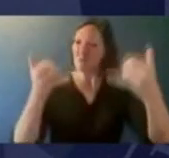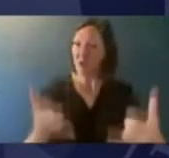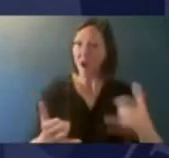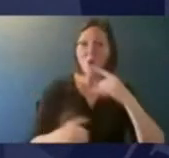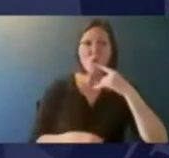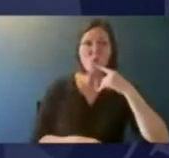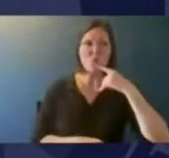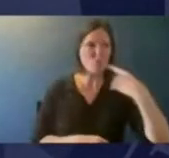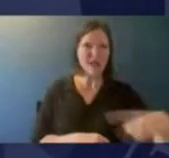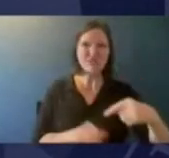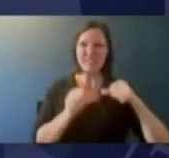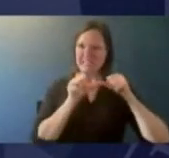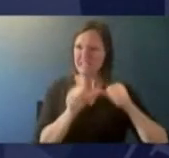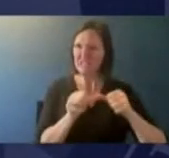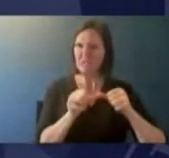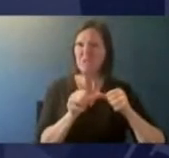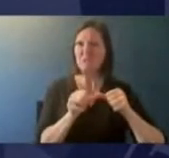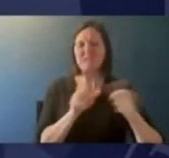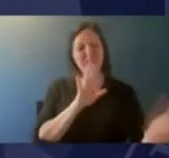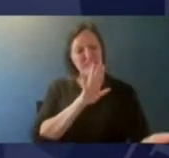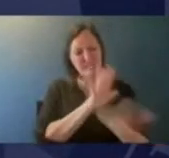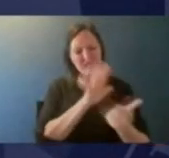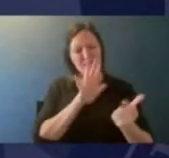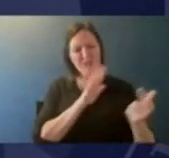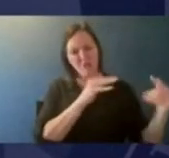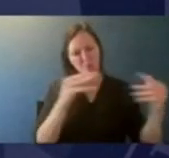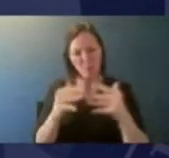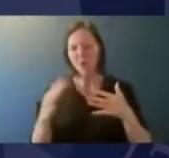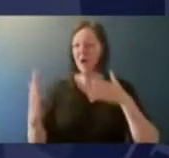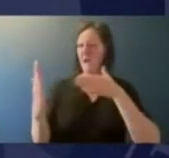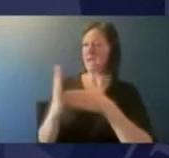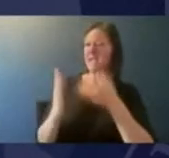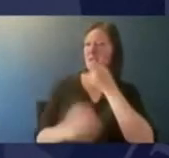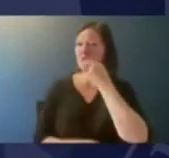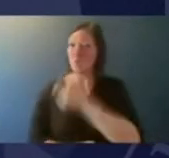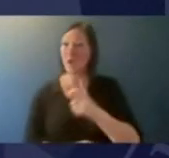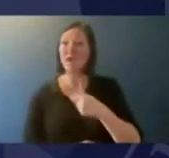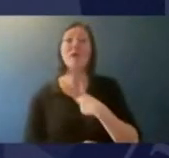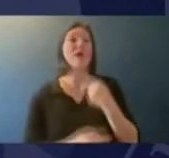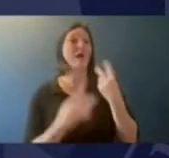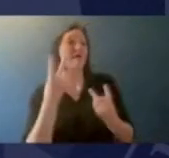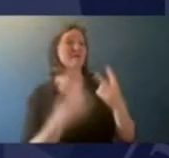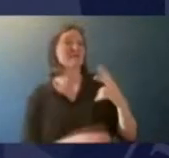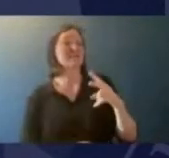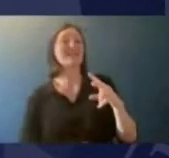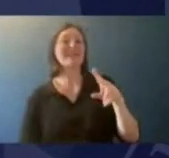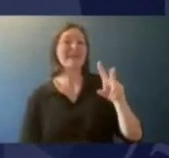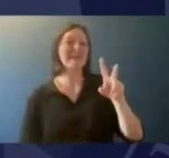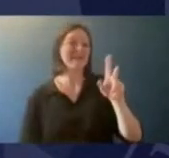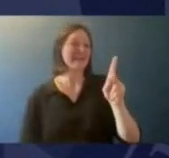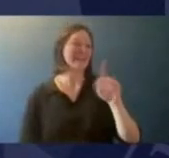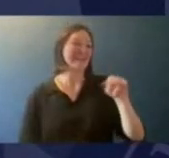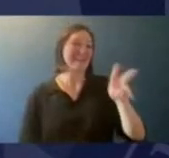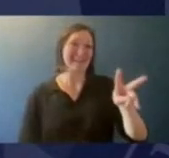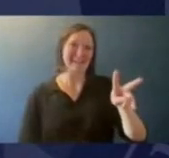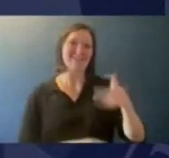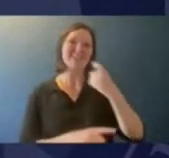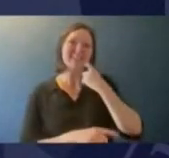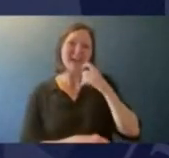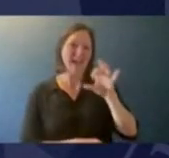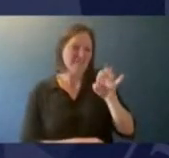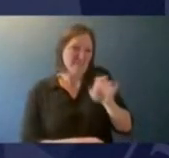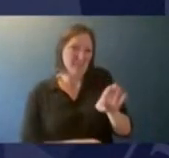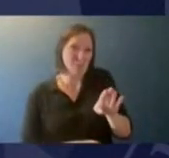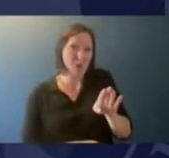and unprovoked war against Ukraine. During my trip to Kyiv in February, I saw firsthand